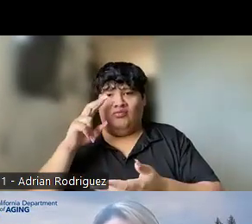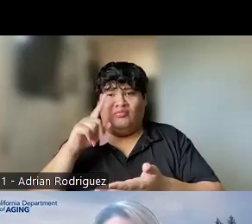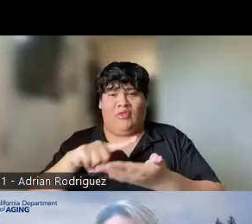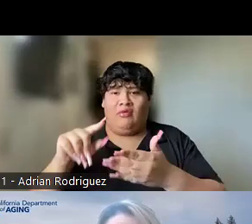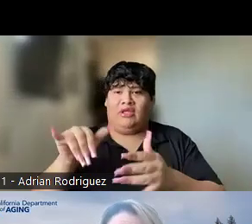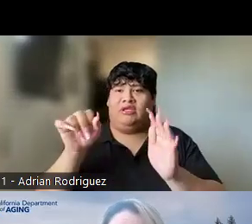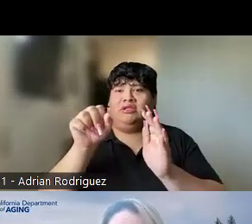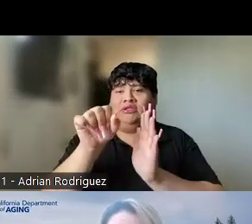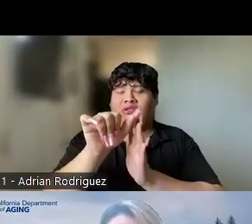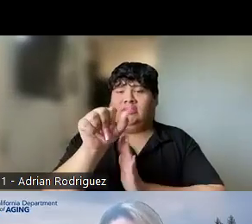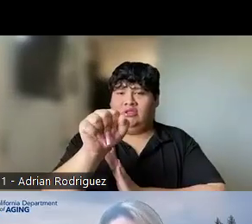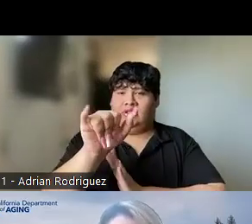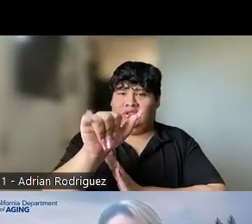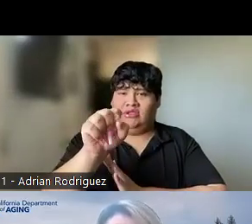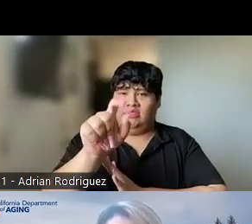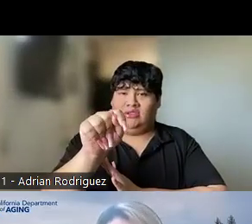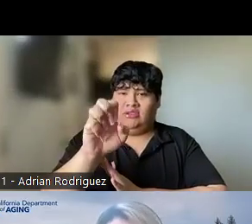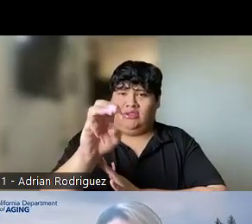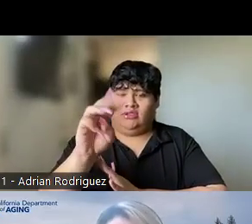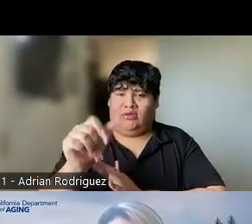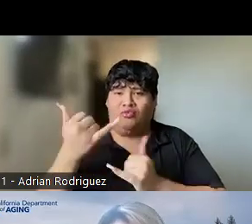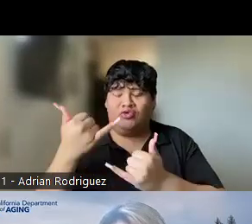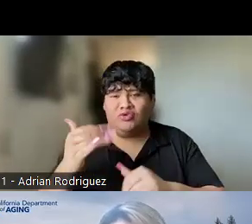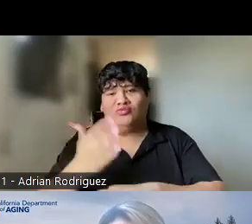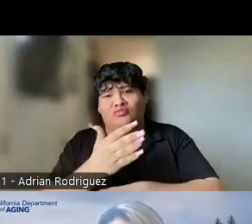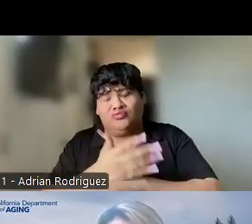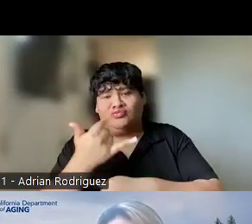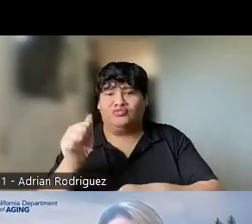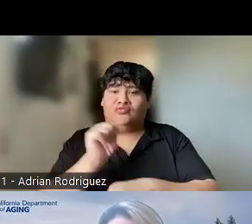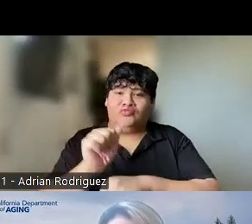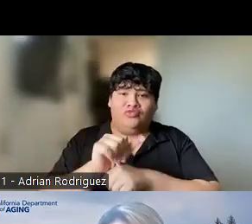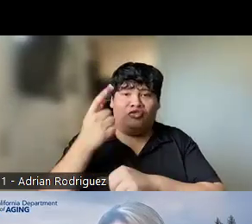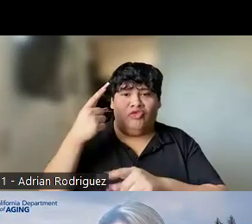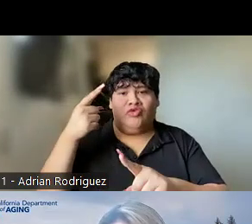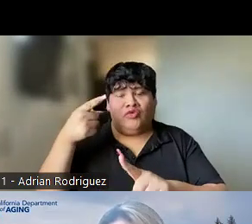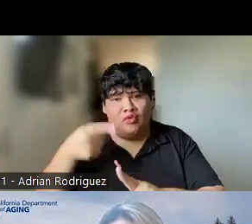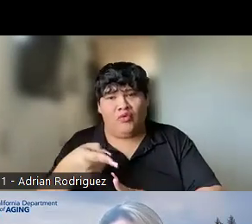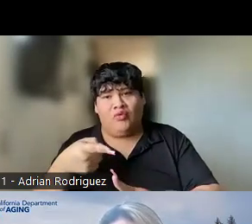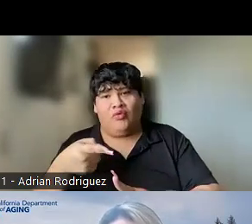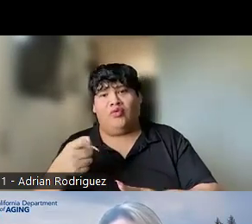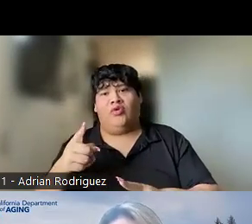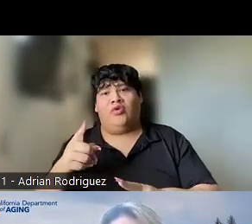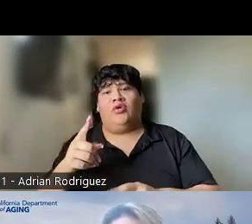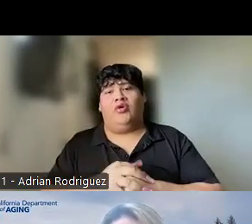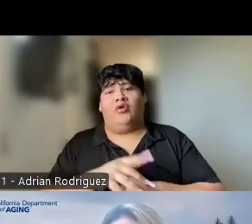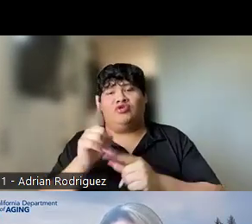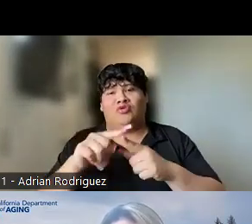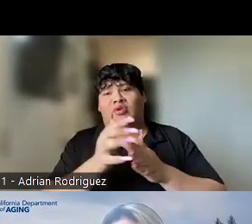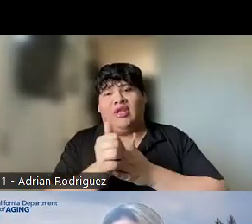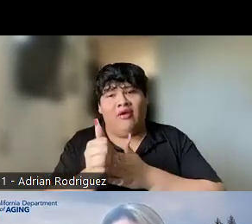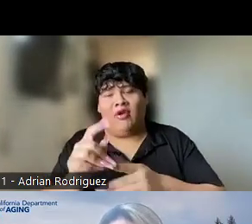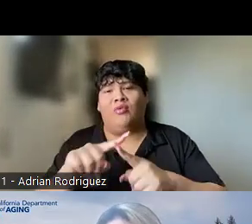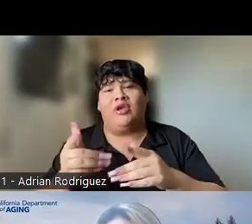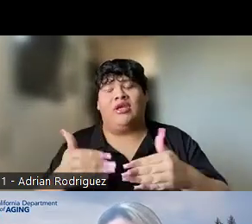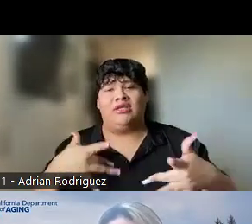system. So while we are continuing to build out our vision for a no wrong door approach to navigation, we're really